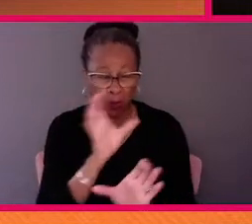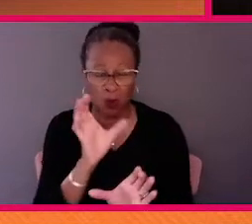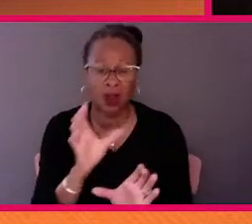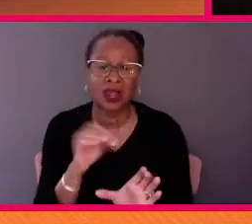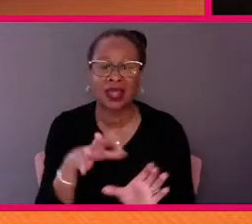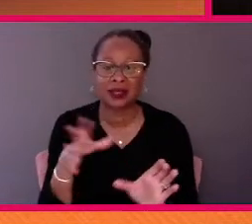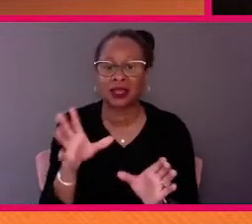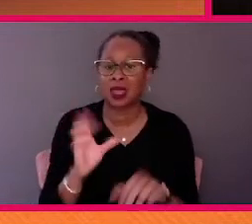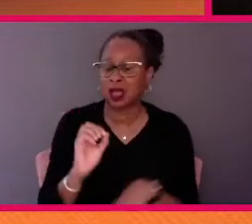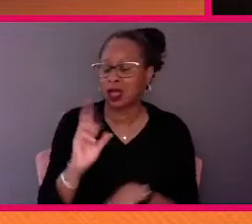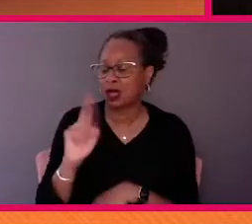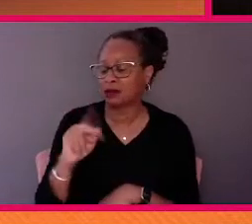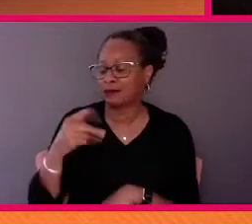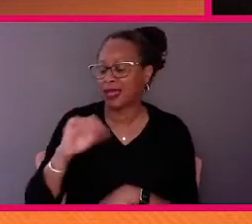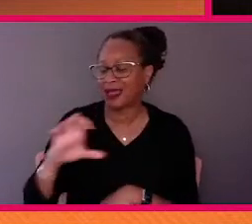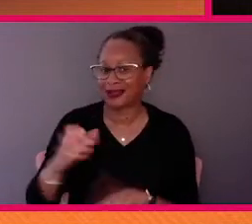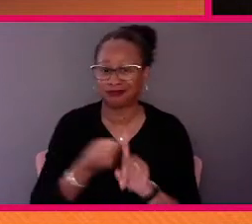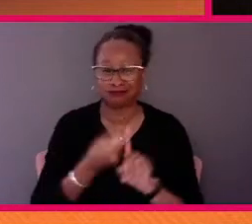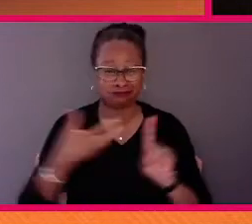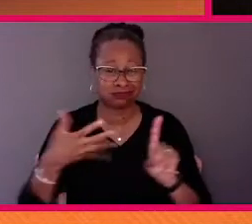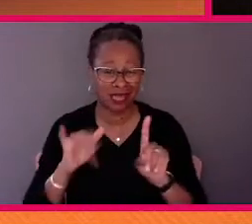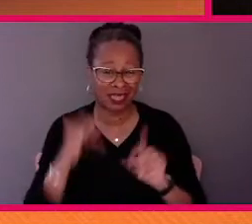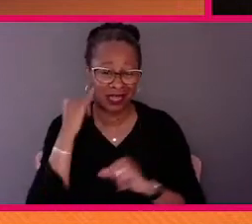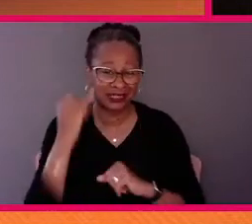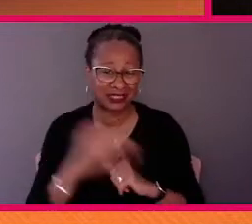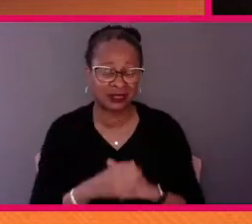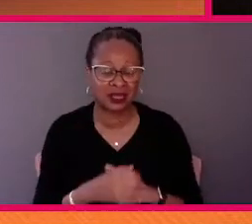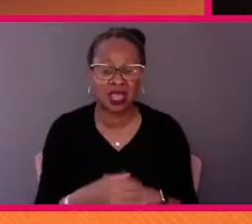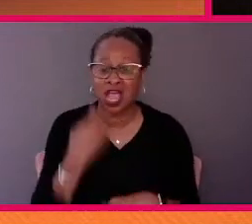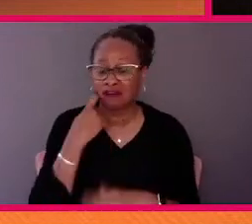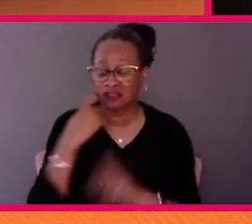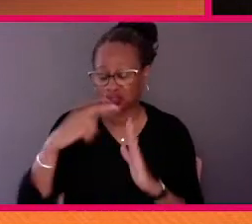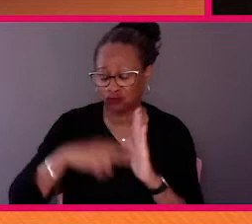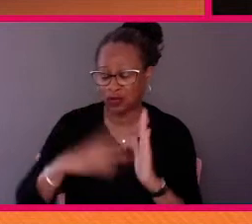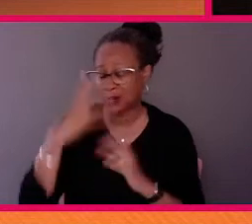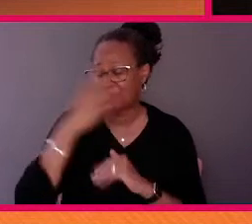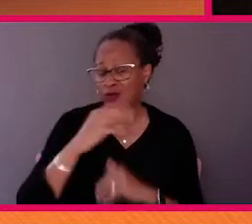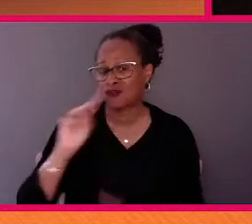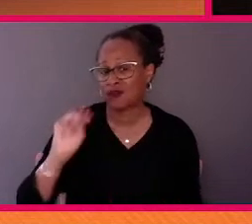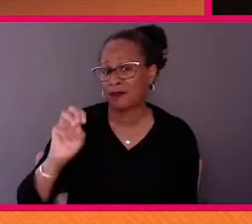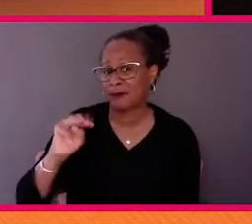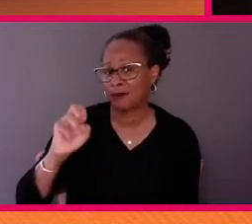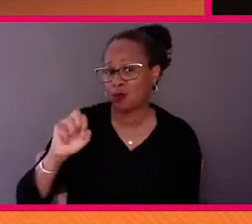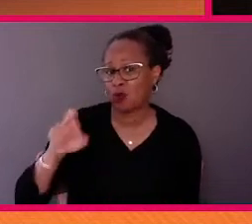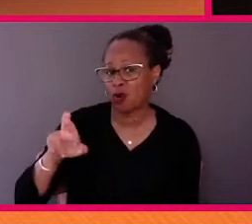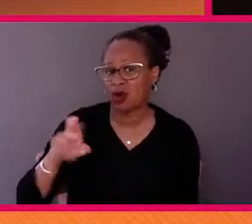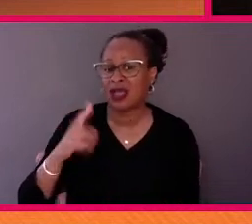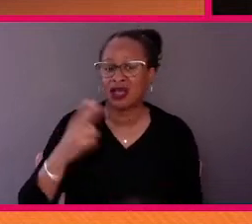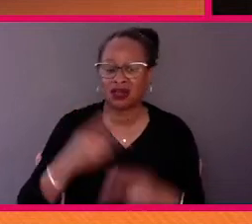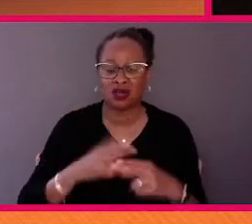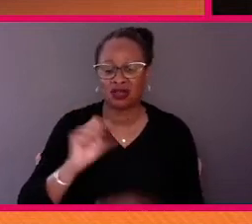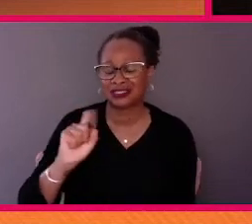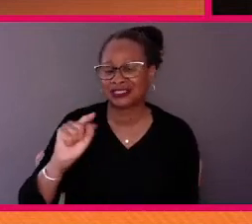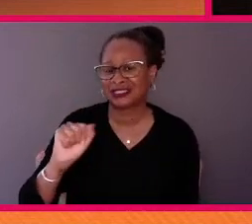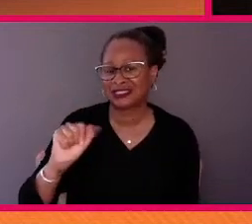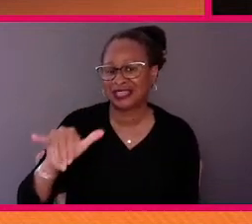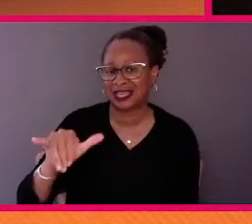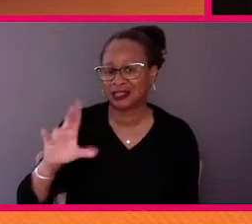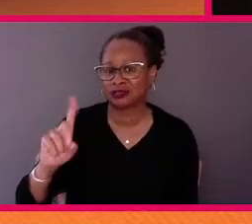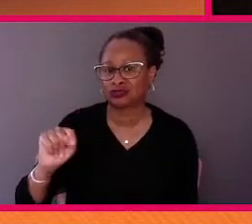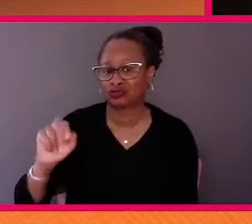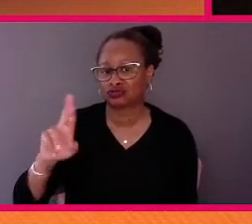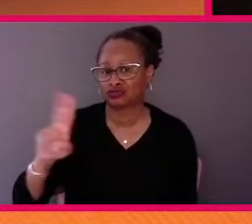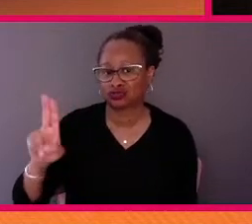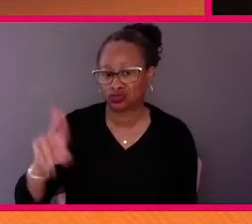ideas. I just recently read a beautiful memoir that I could recommend to everyone called Stay True by Hua Su, who is a New